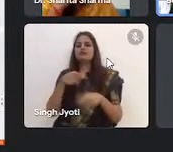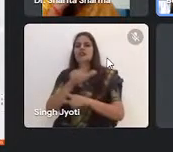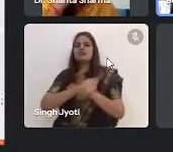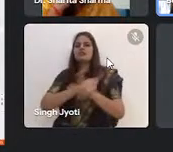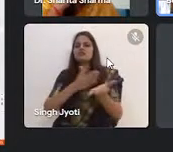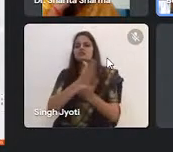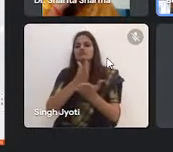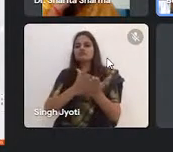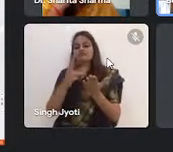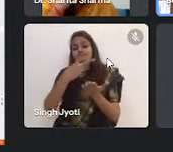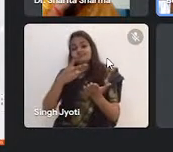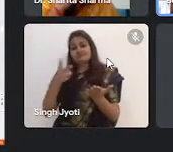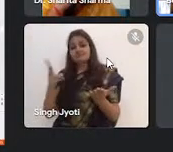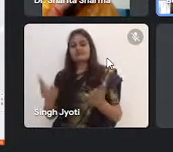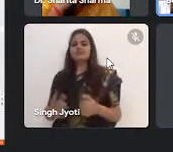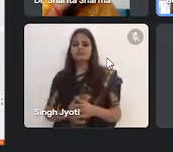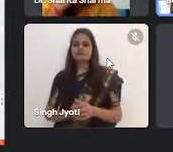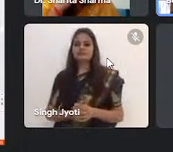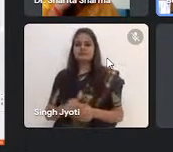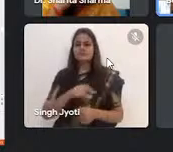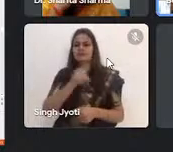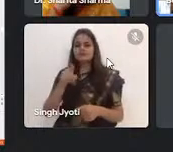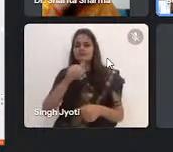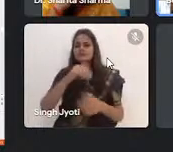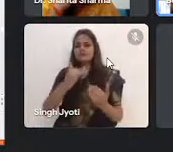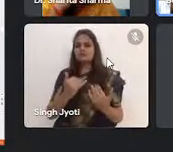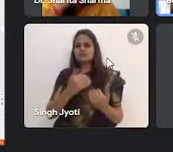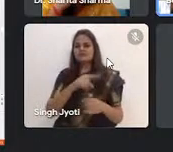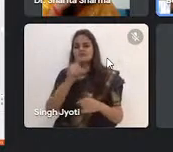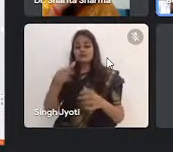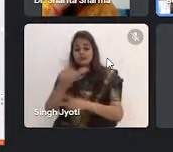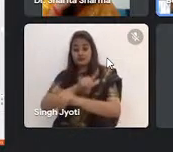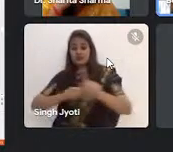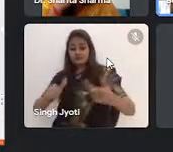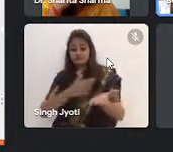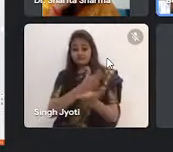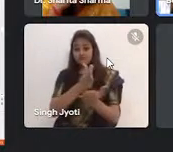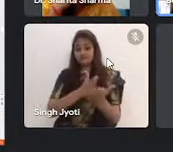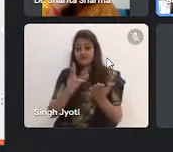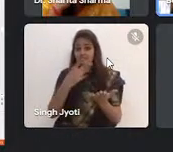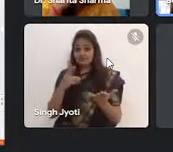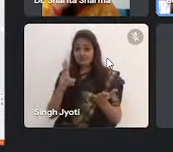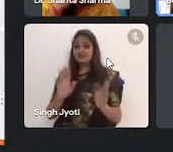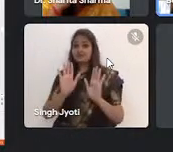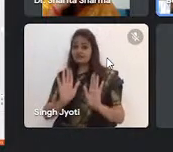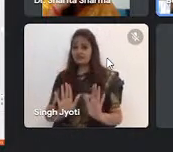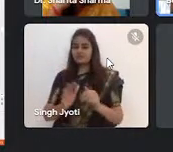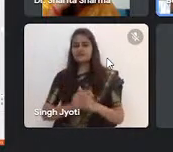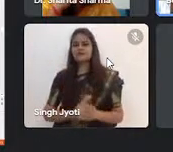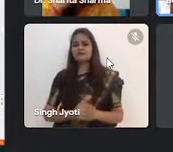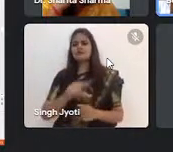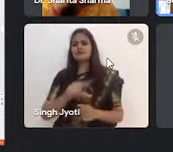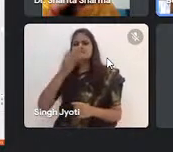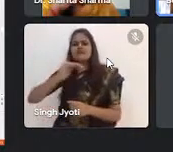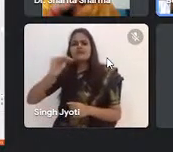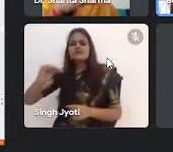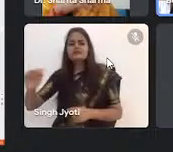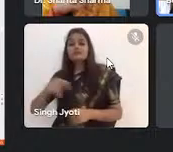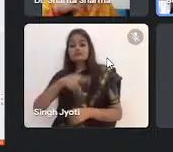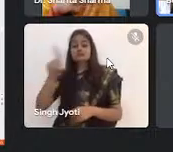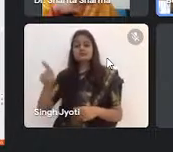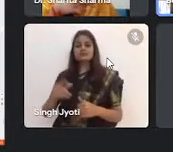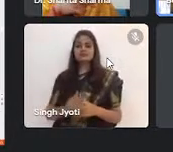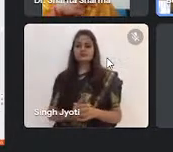cannot be the case because language is multimodal. So children should be exposed to